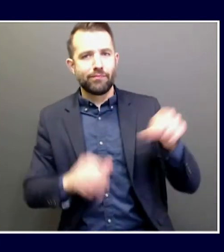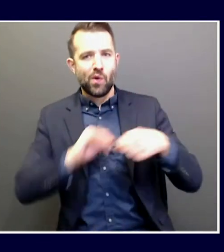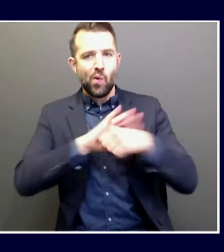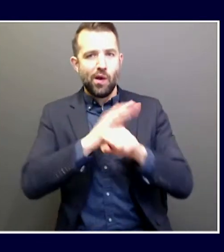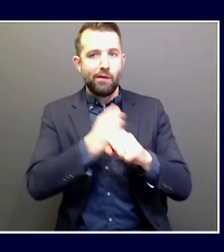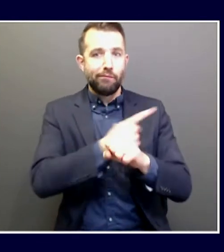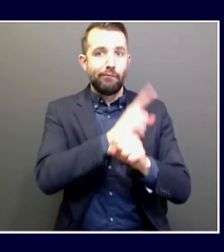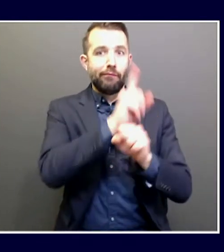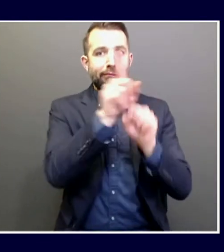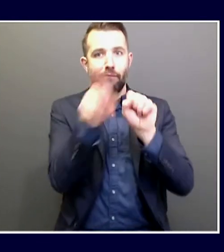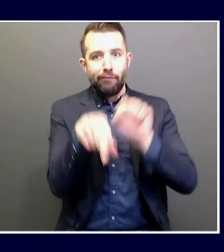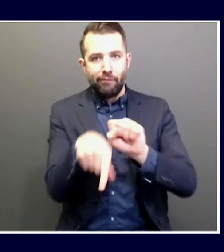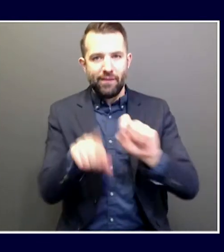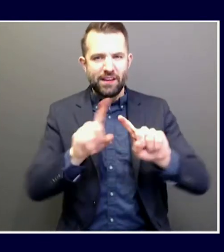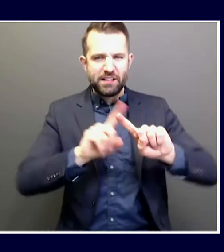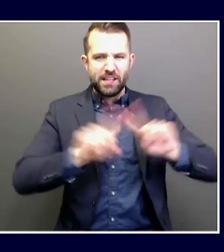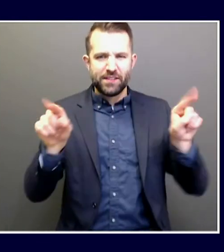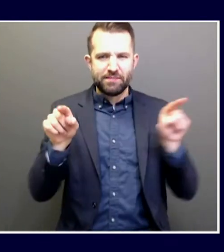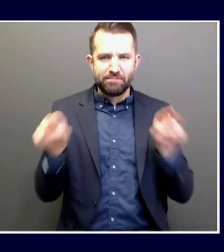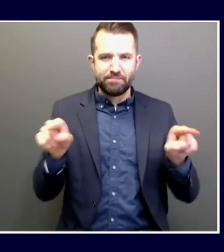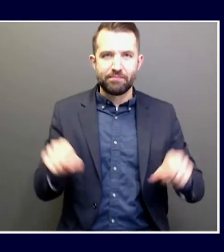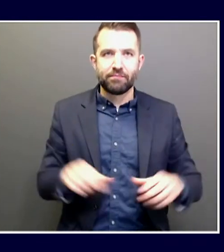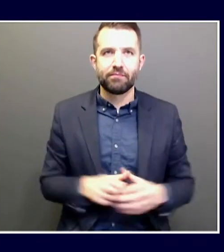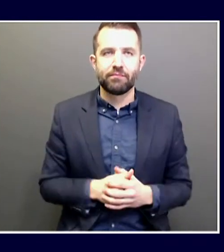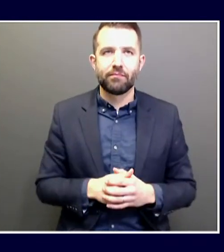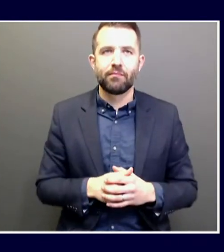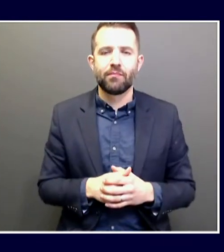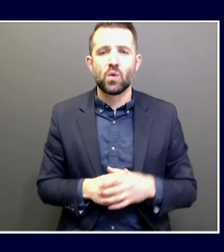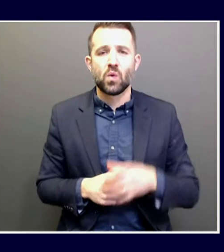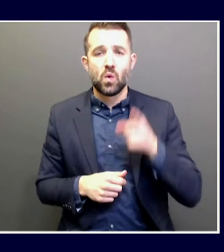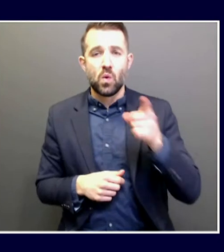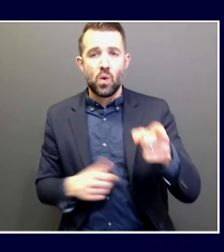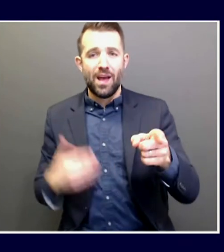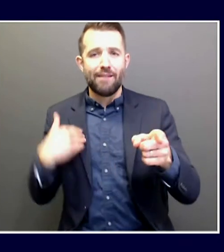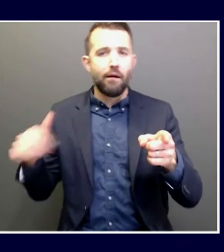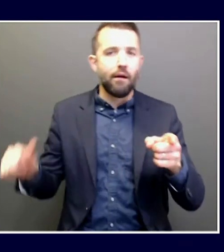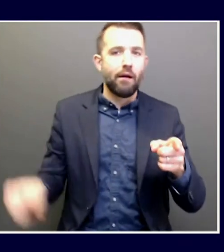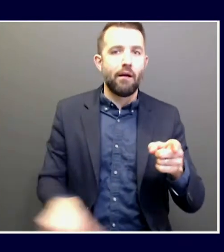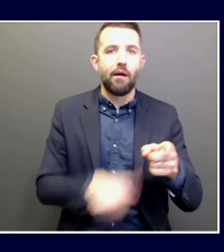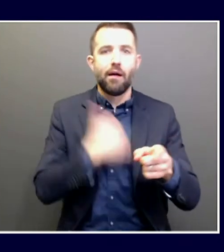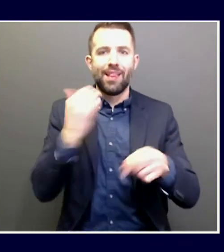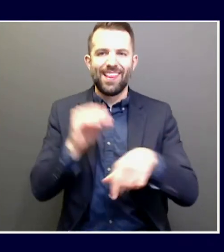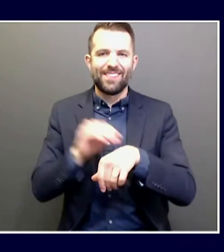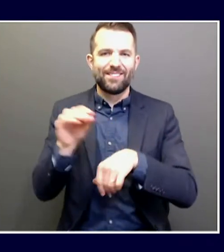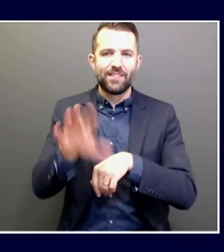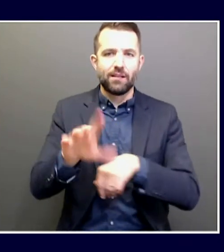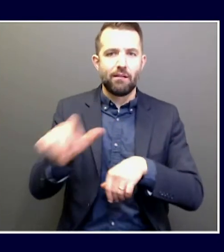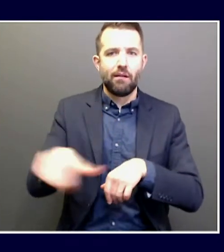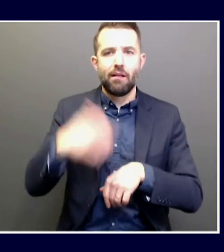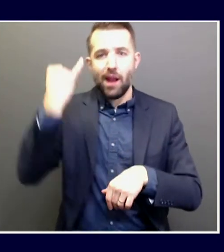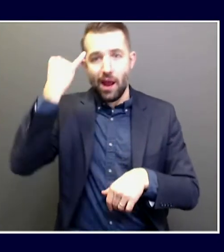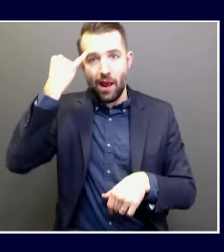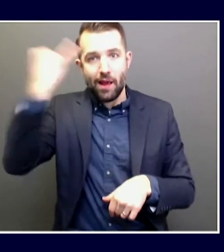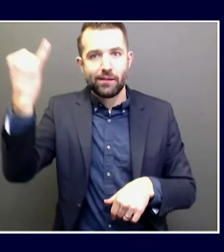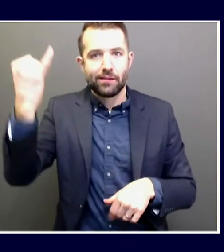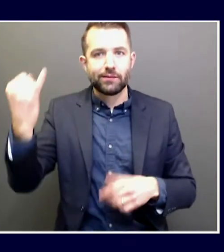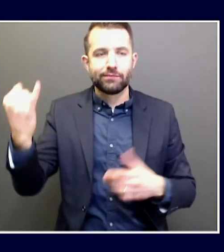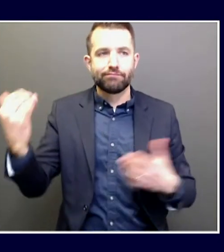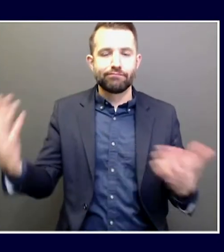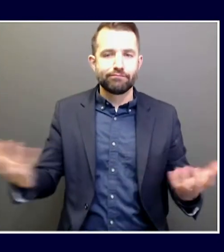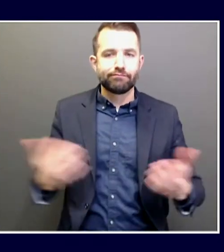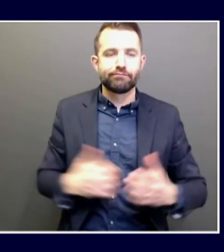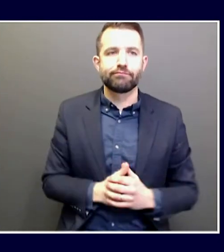it now. Are there any other guidelines that maybe, we went by at the beginning that wouldn't necessarily be